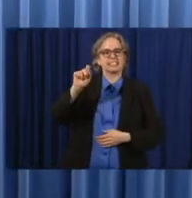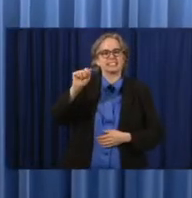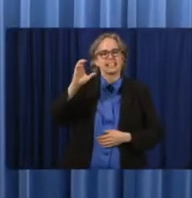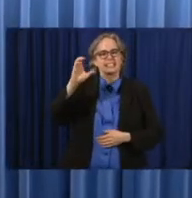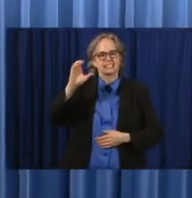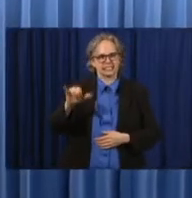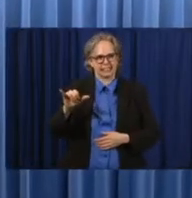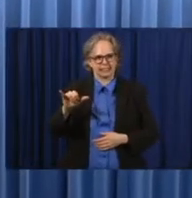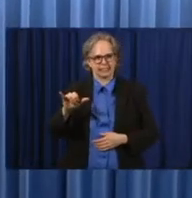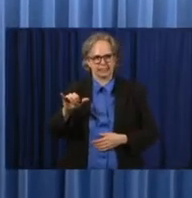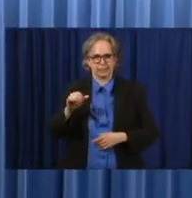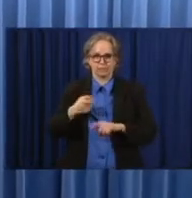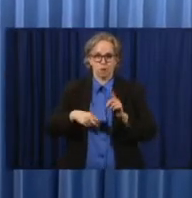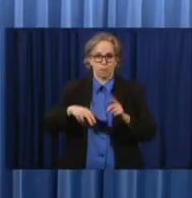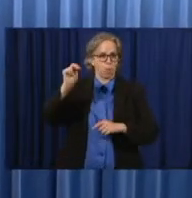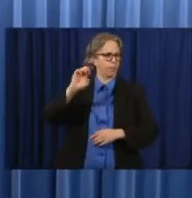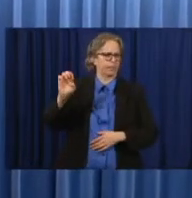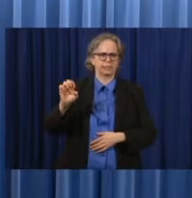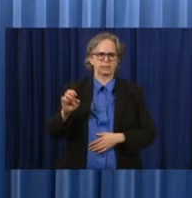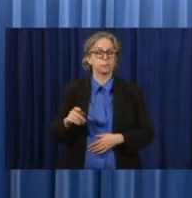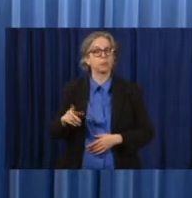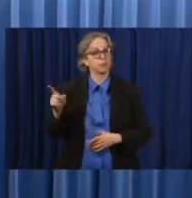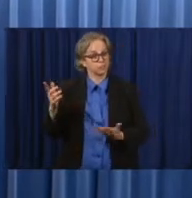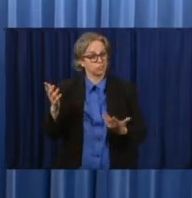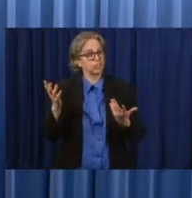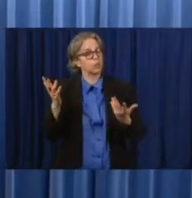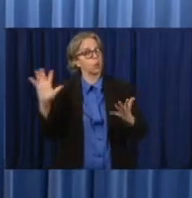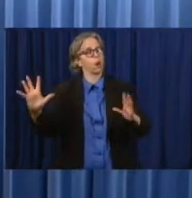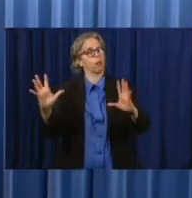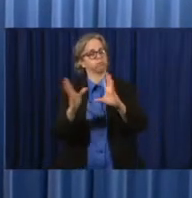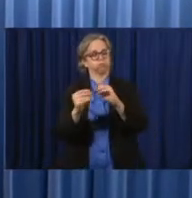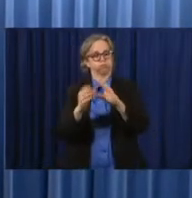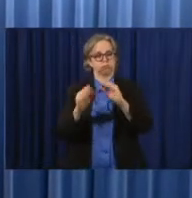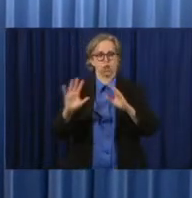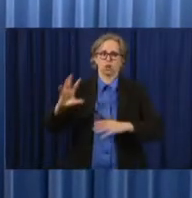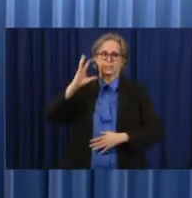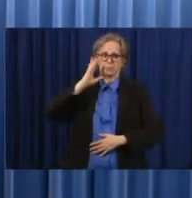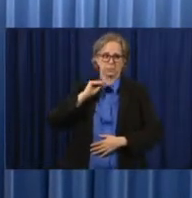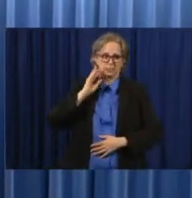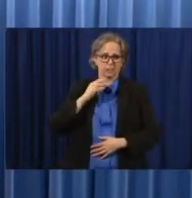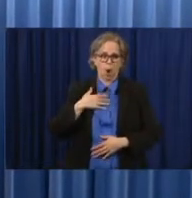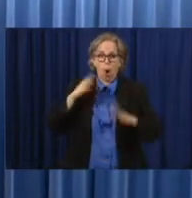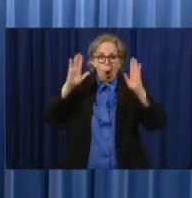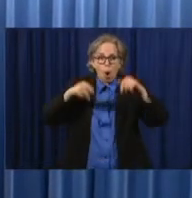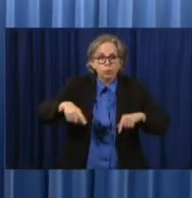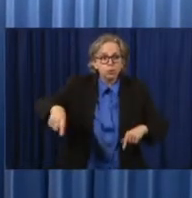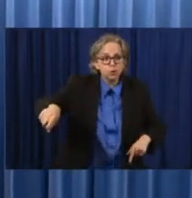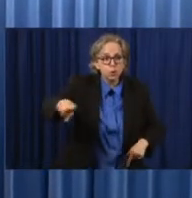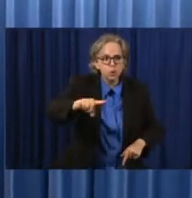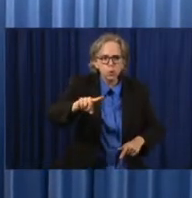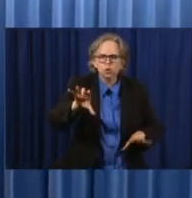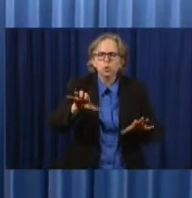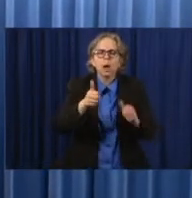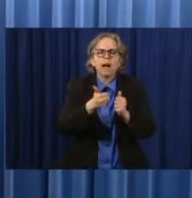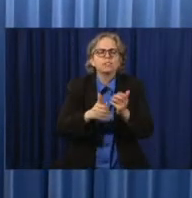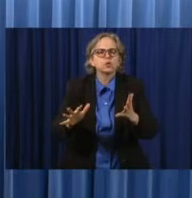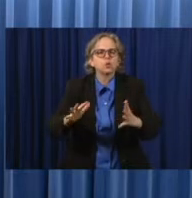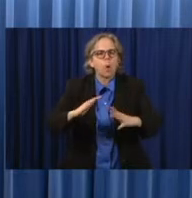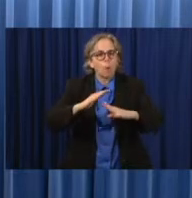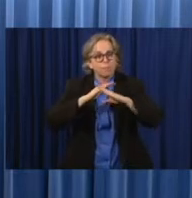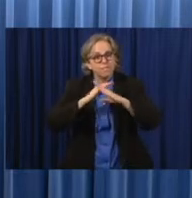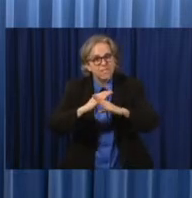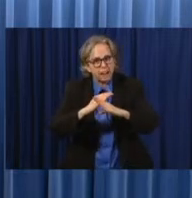She wants to tell you her story in hopes that those who hear it will do all they can to prevent this from happening to other